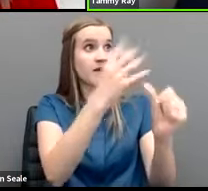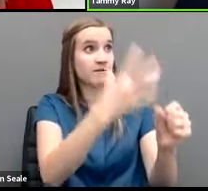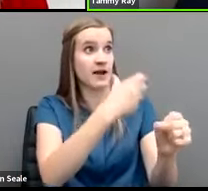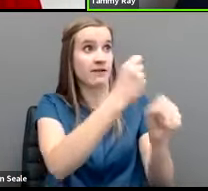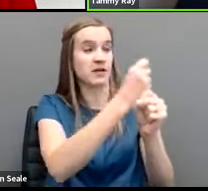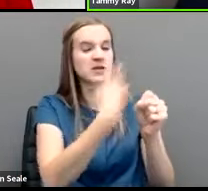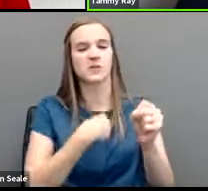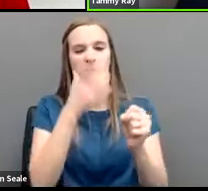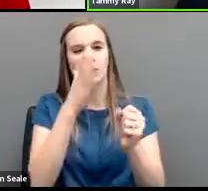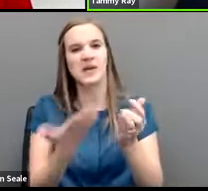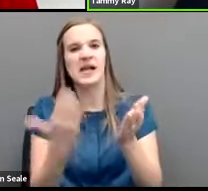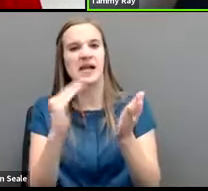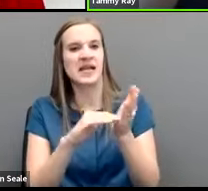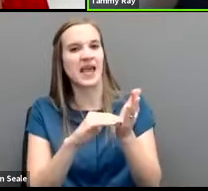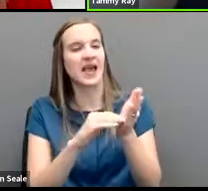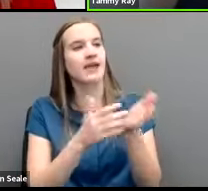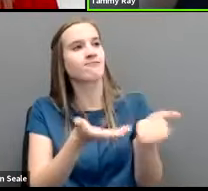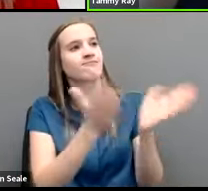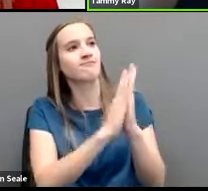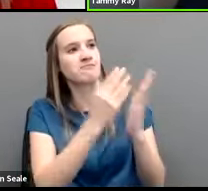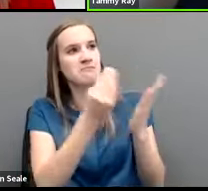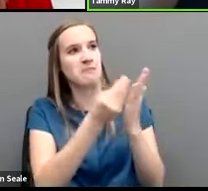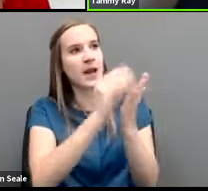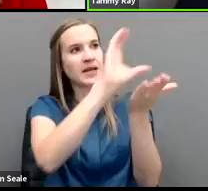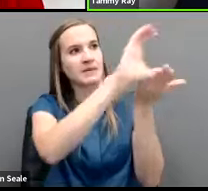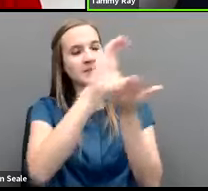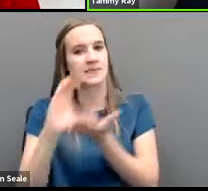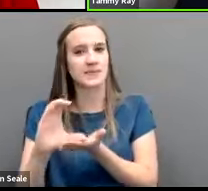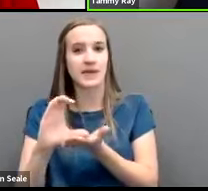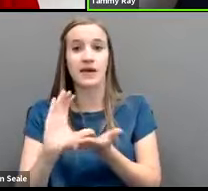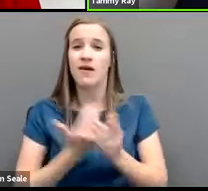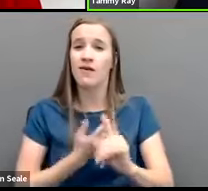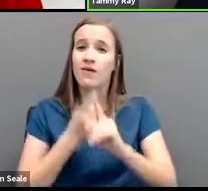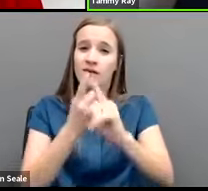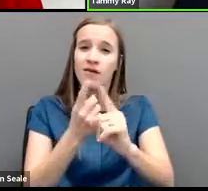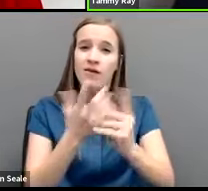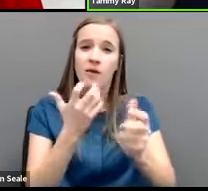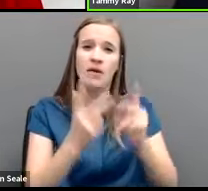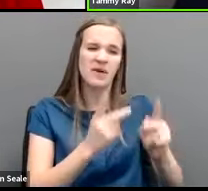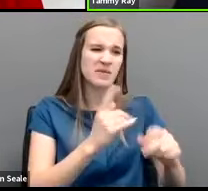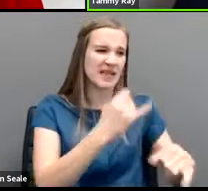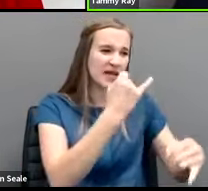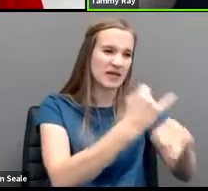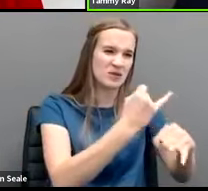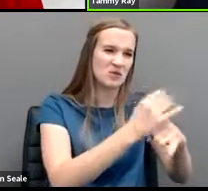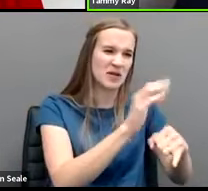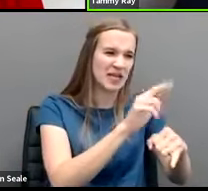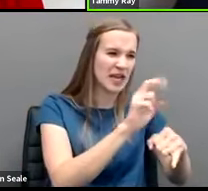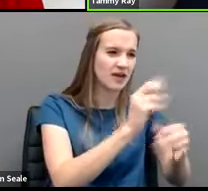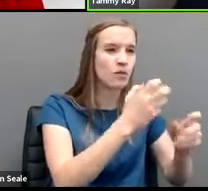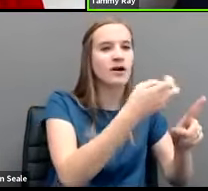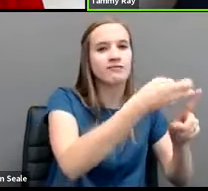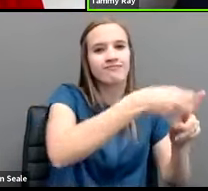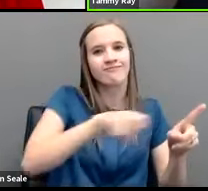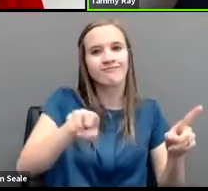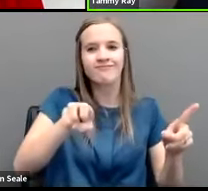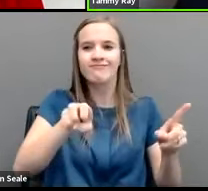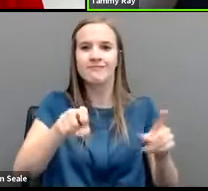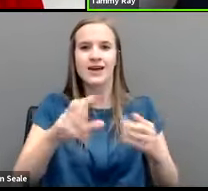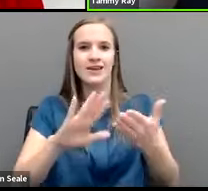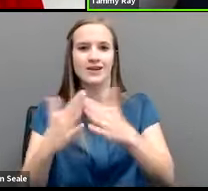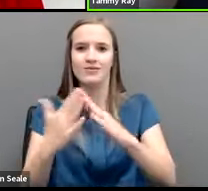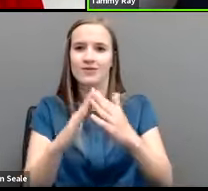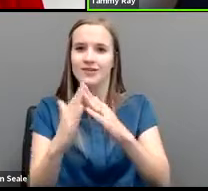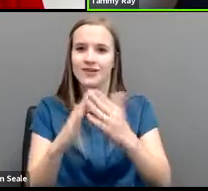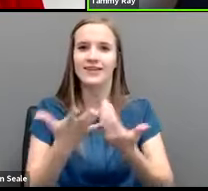helpful in helping people leave institutionalized care and move back into the community. So just, if anybody can benefit